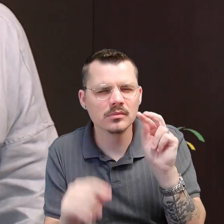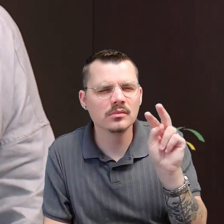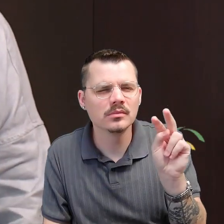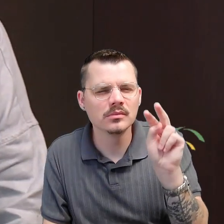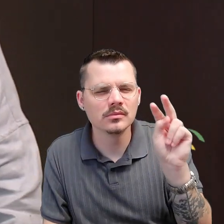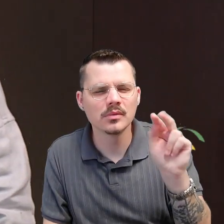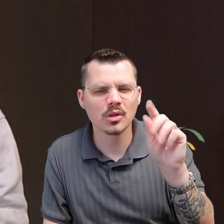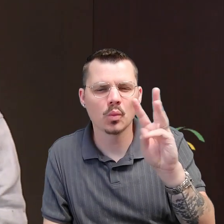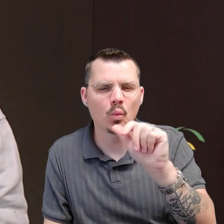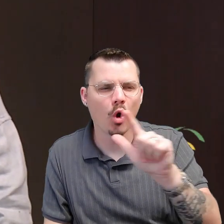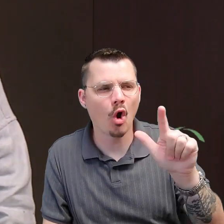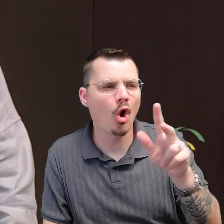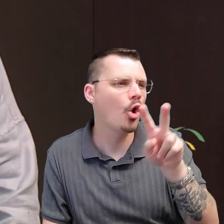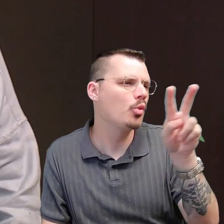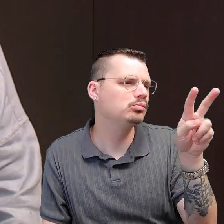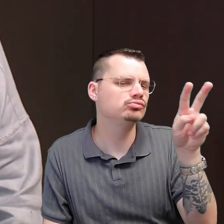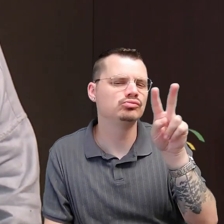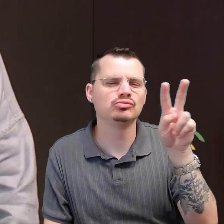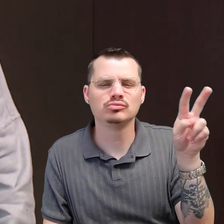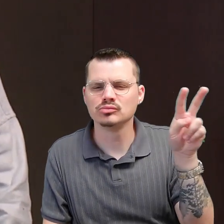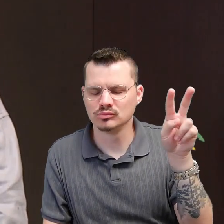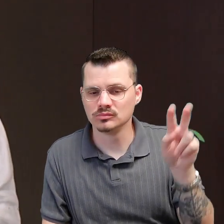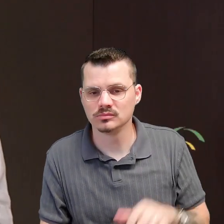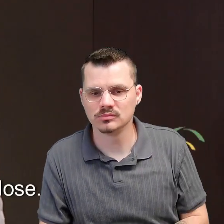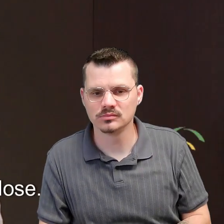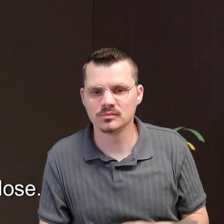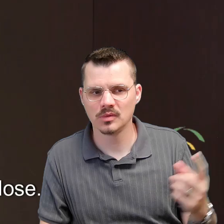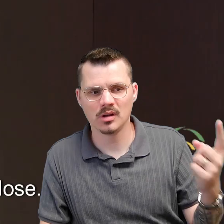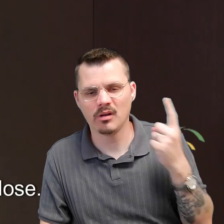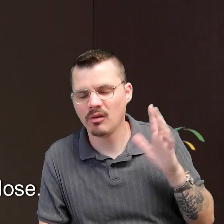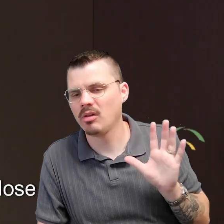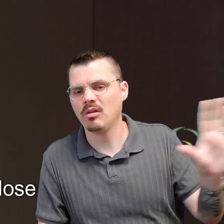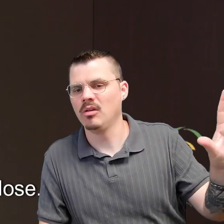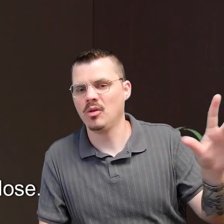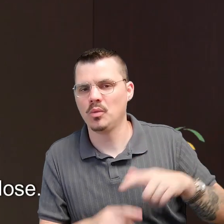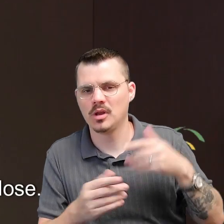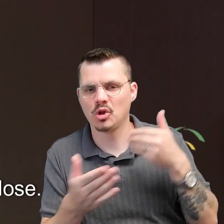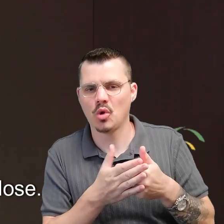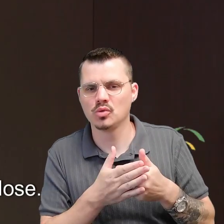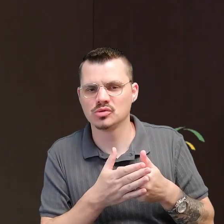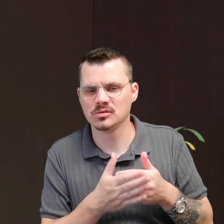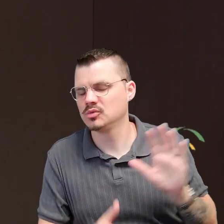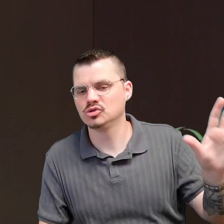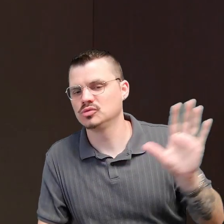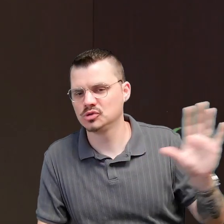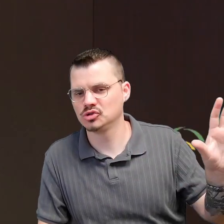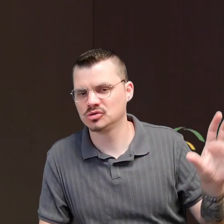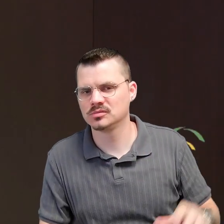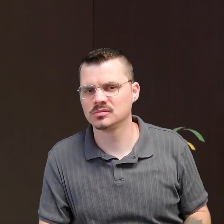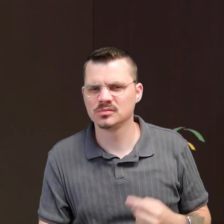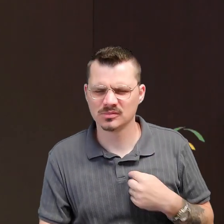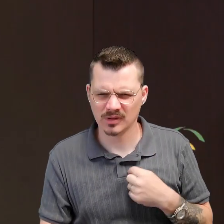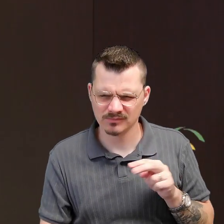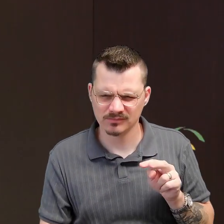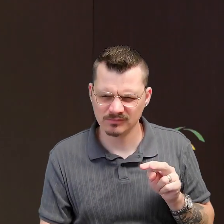shut, looking off like that, pushing people away when they got close.